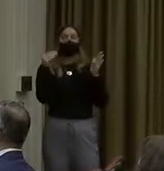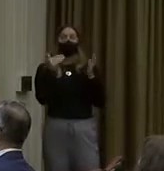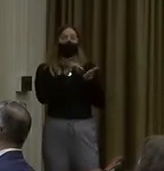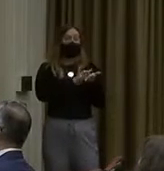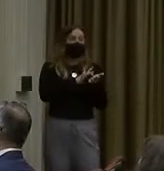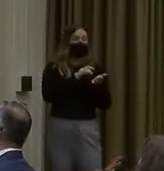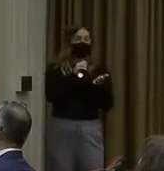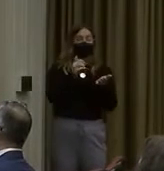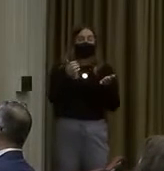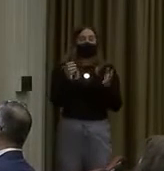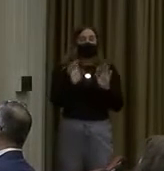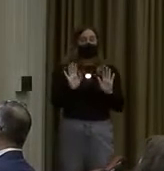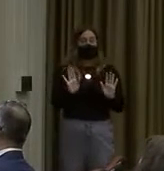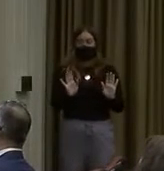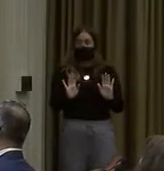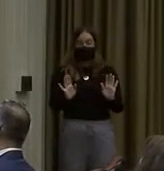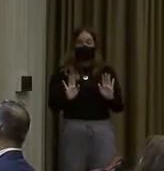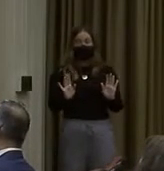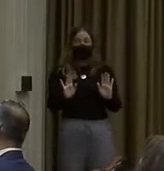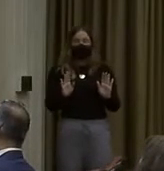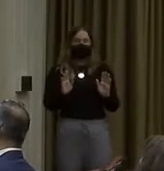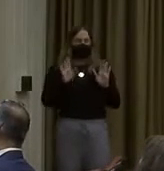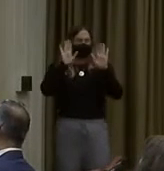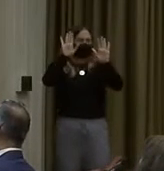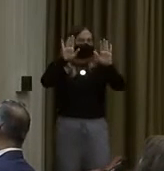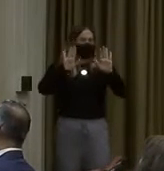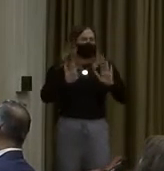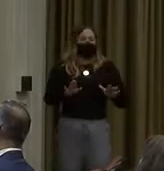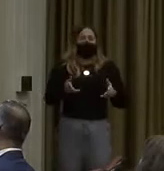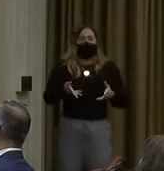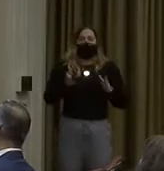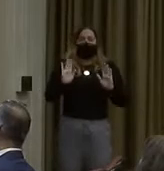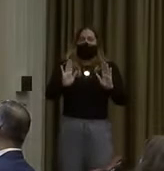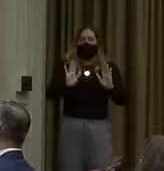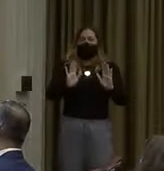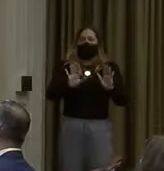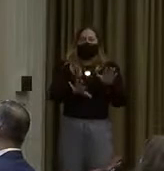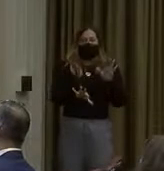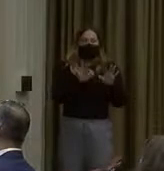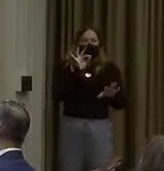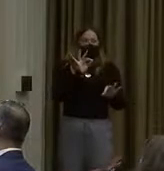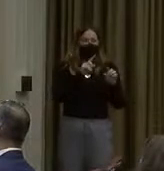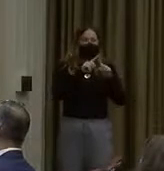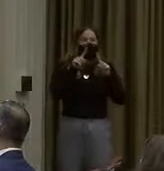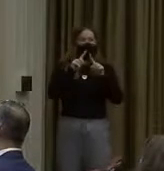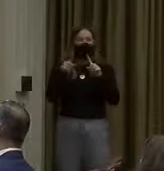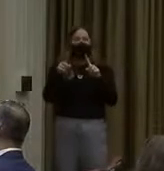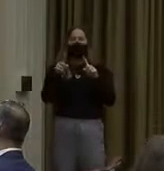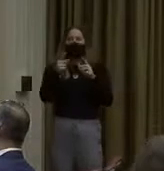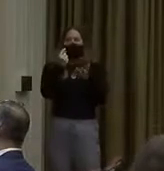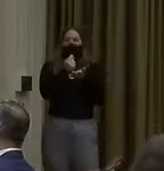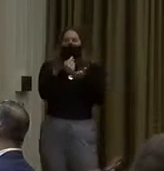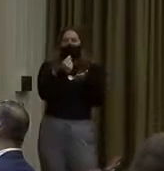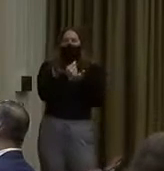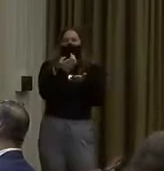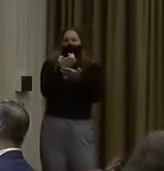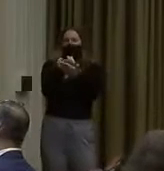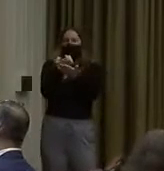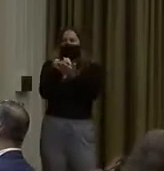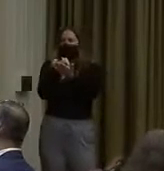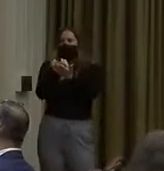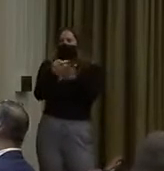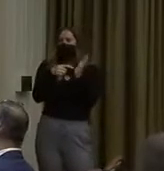anti-diagnosis. It's great because it allows us to select evidence-based practices. It allows us to have